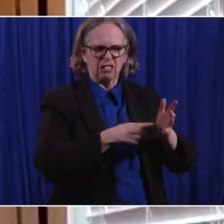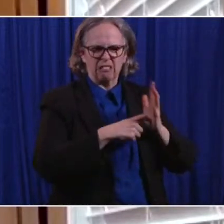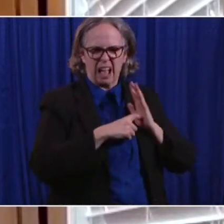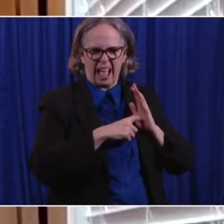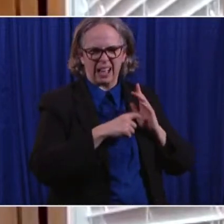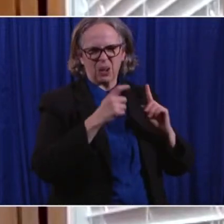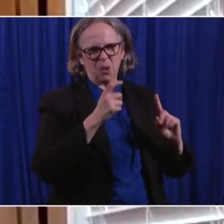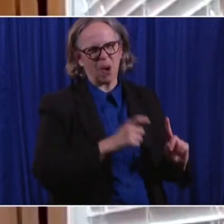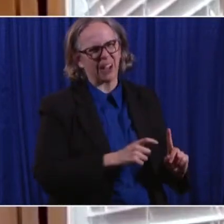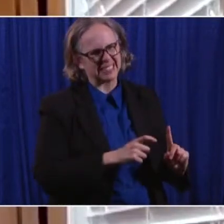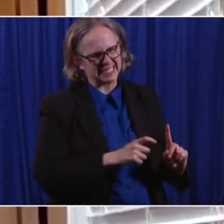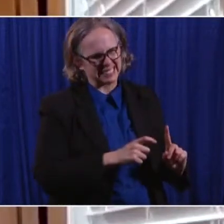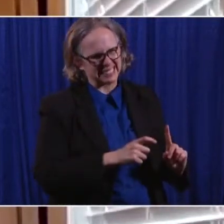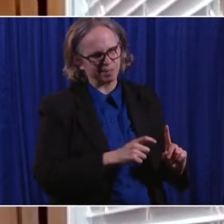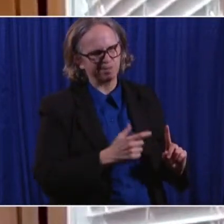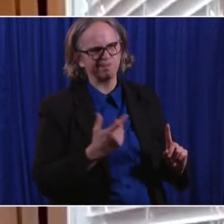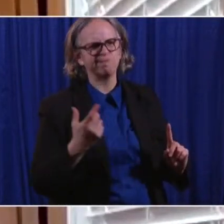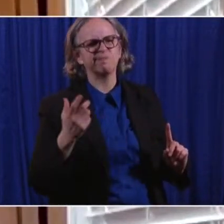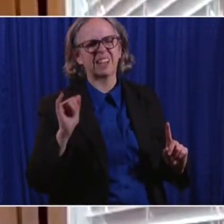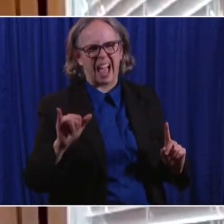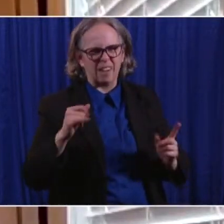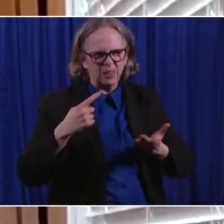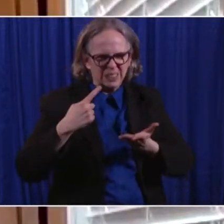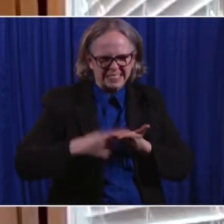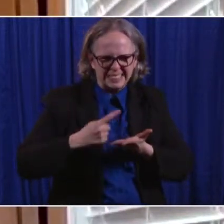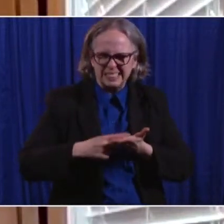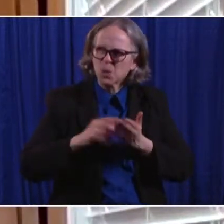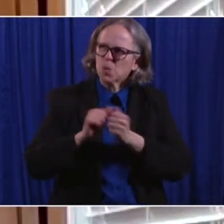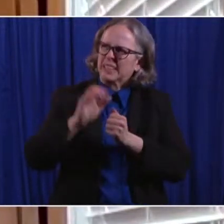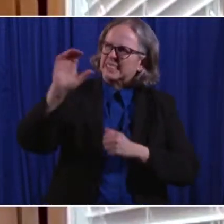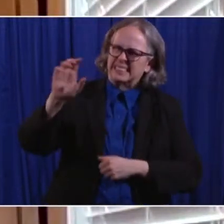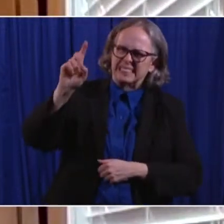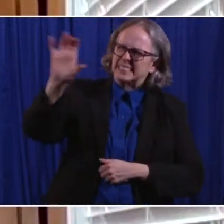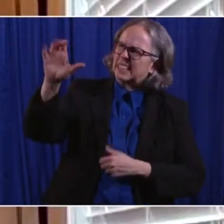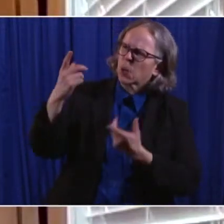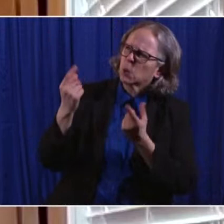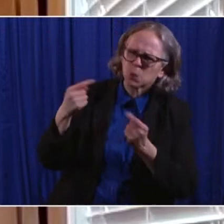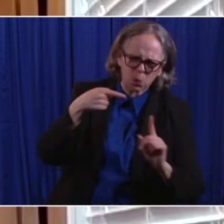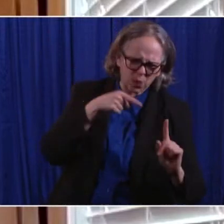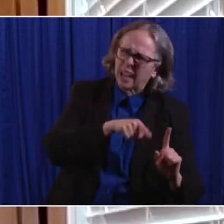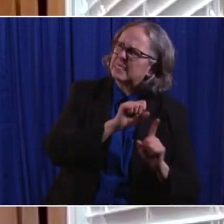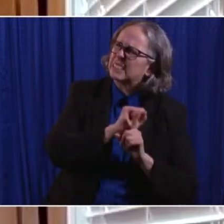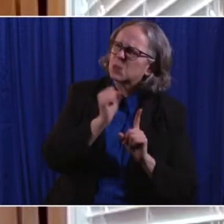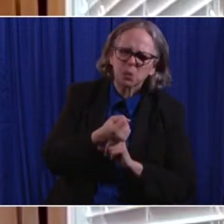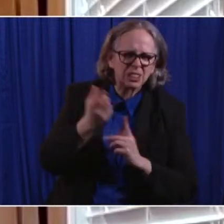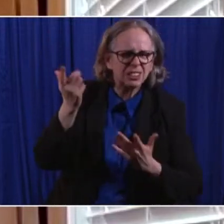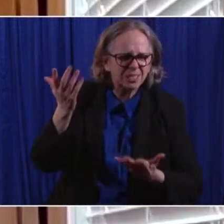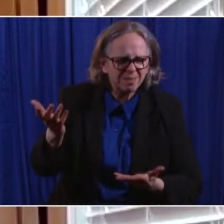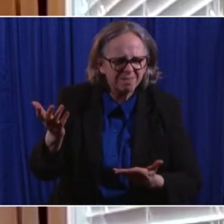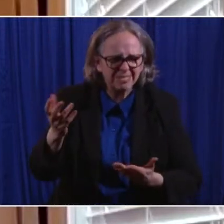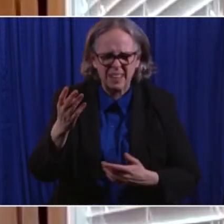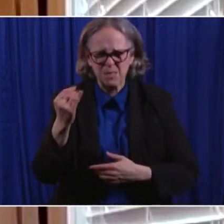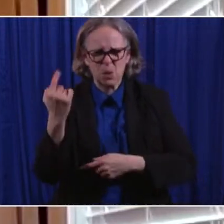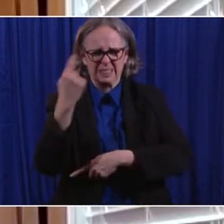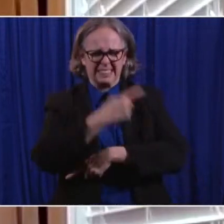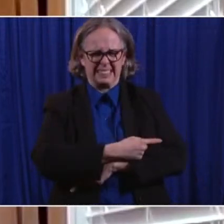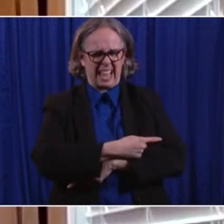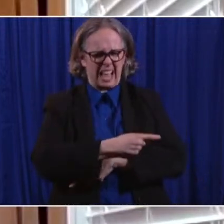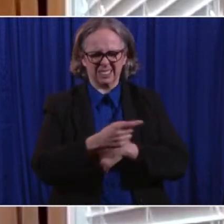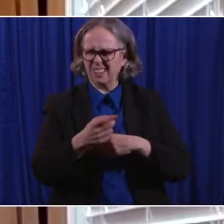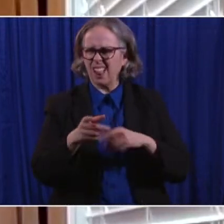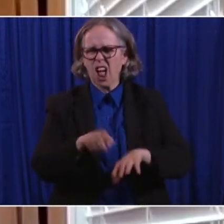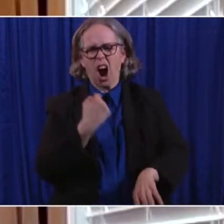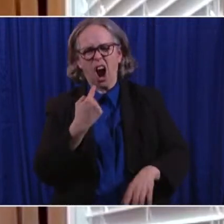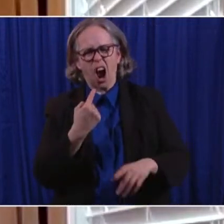and the CDC recognize that a quarantine period shorter than the traditional 14 days may